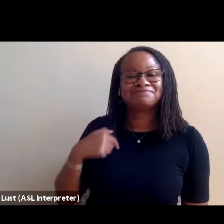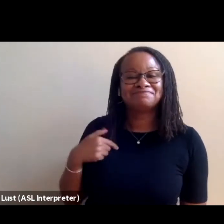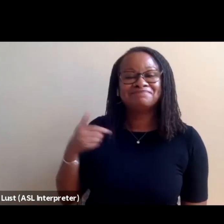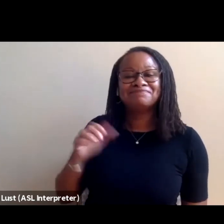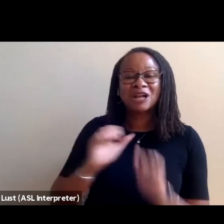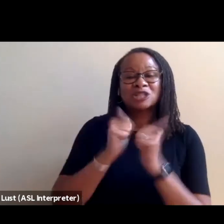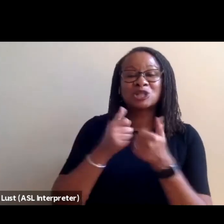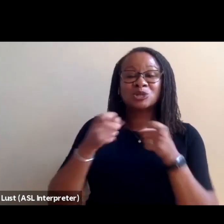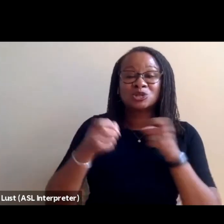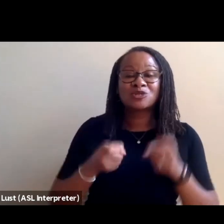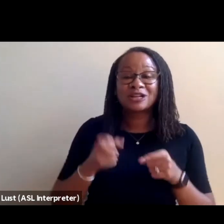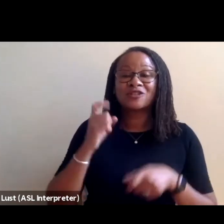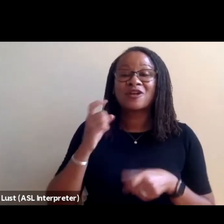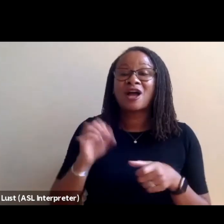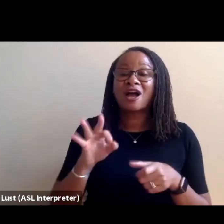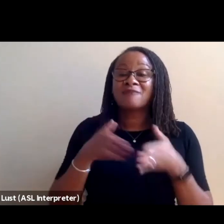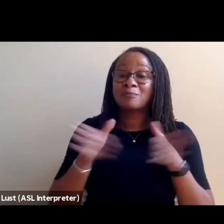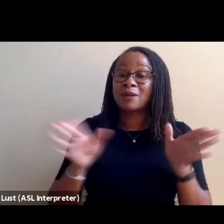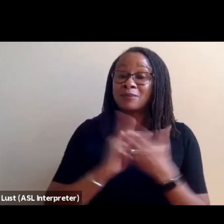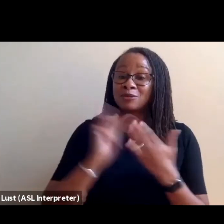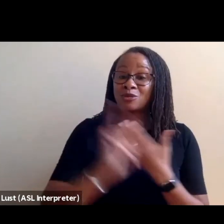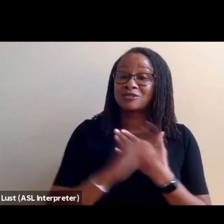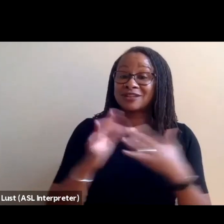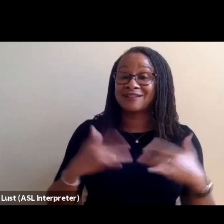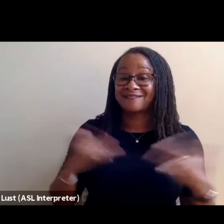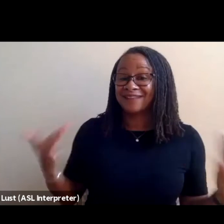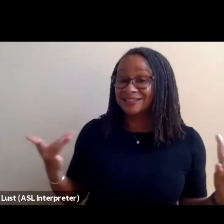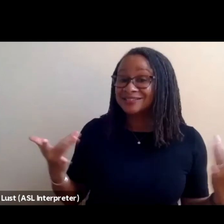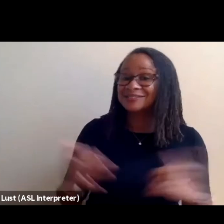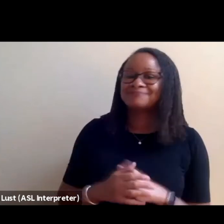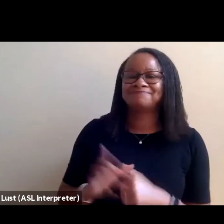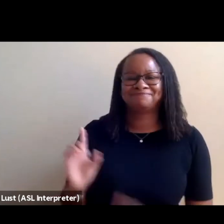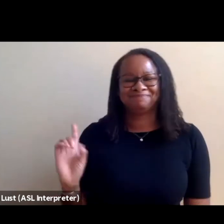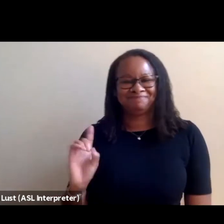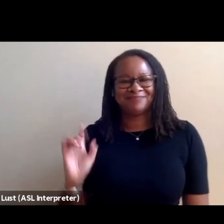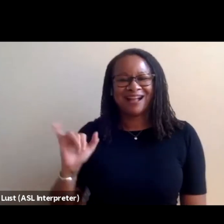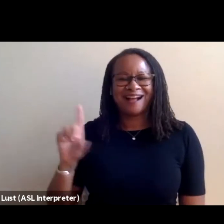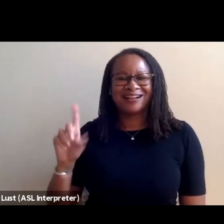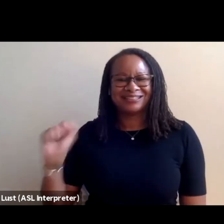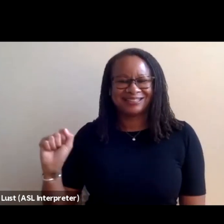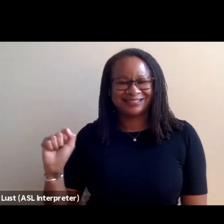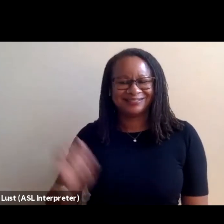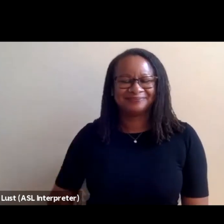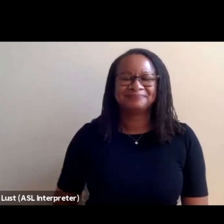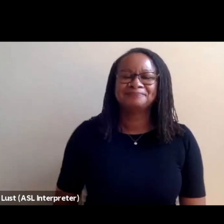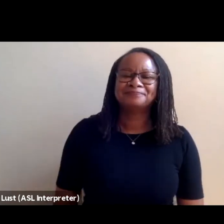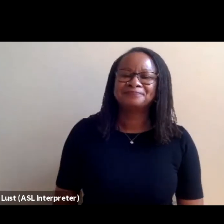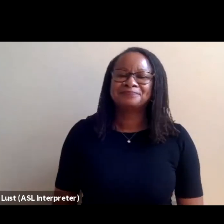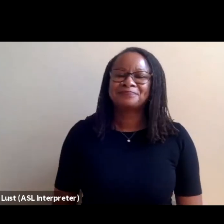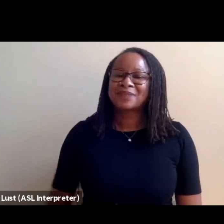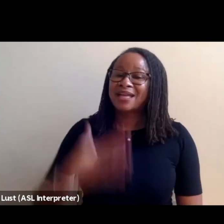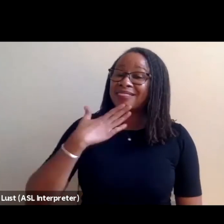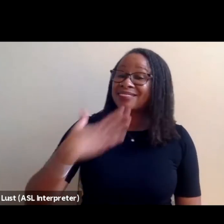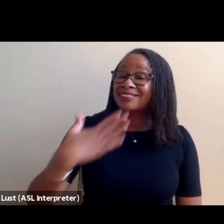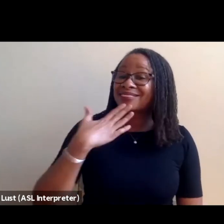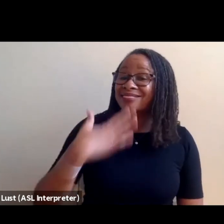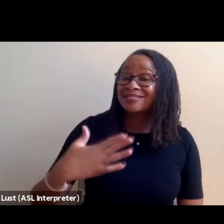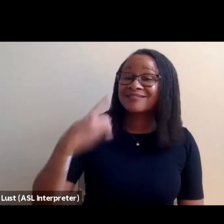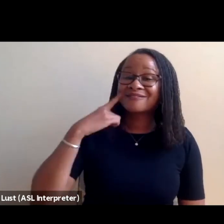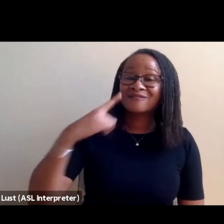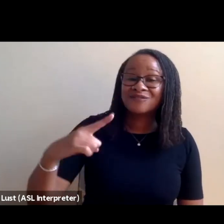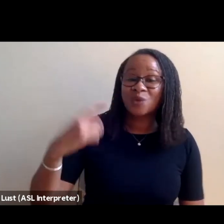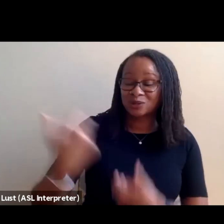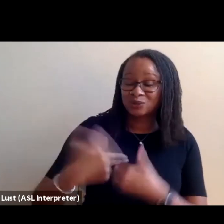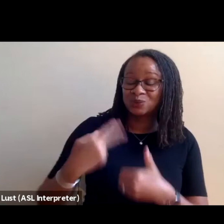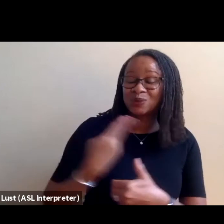Associate Director of Public Programs and Events here at the IDA. Thank you for joining